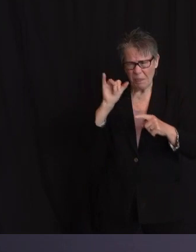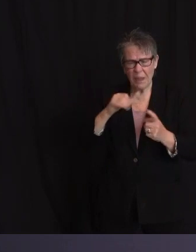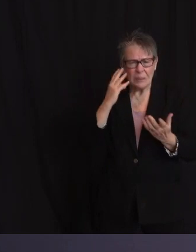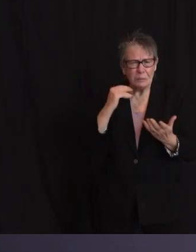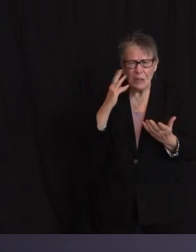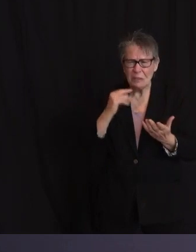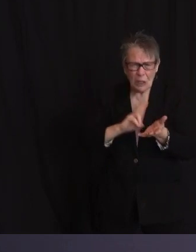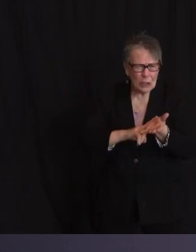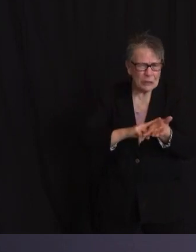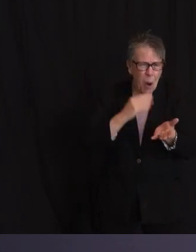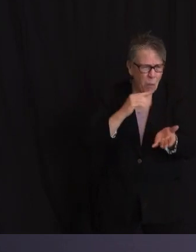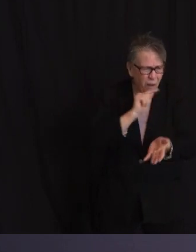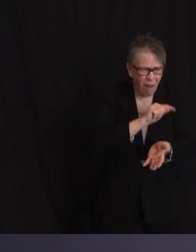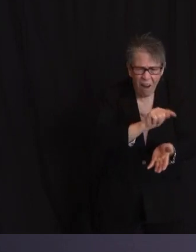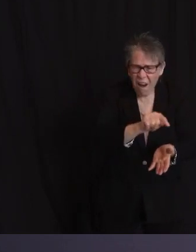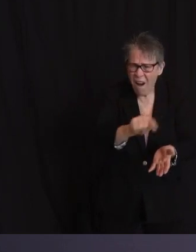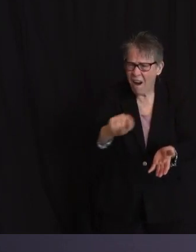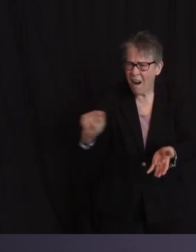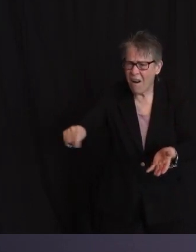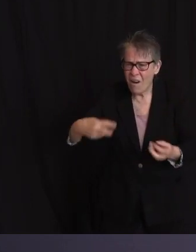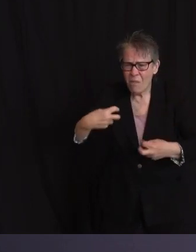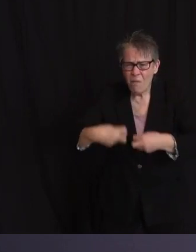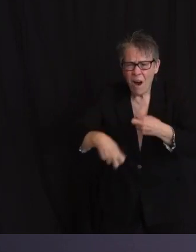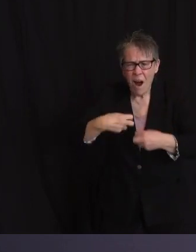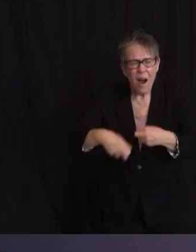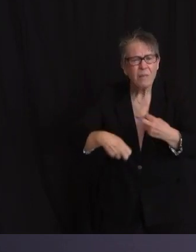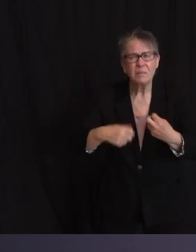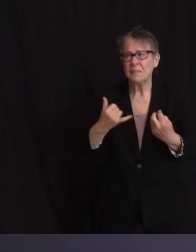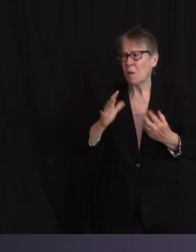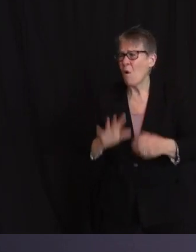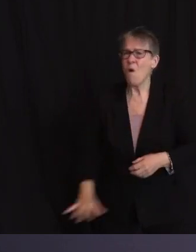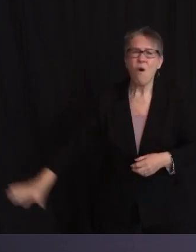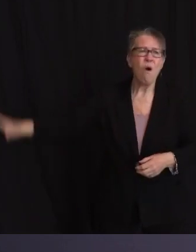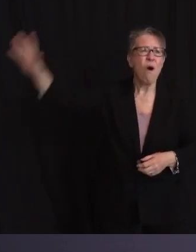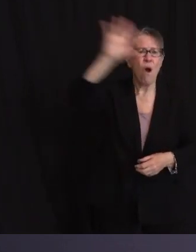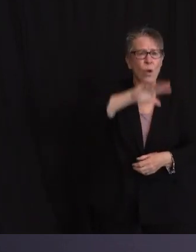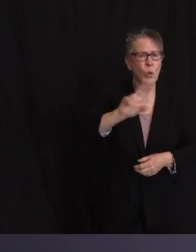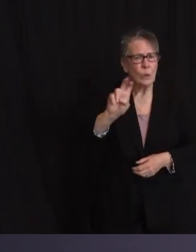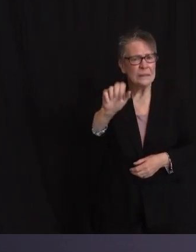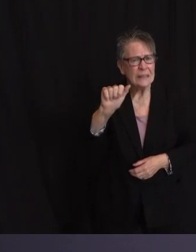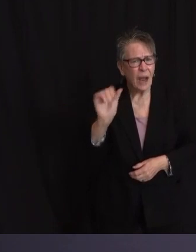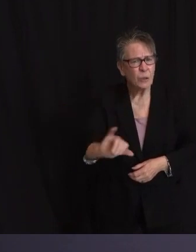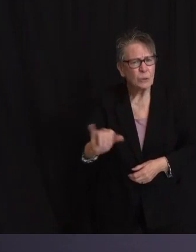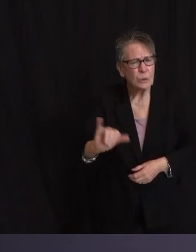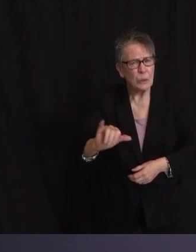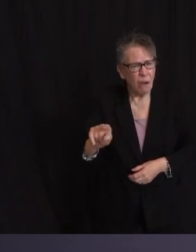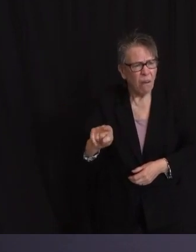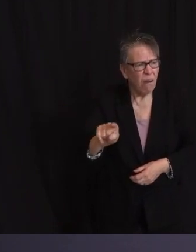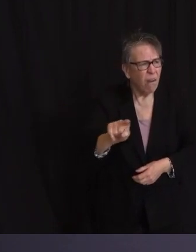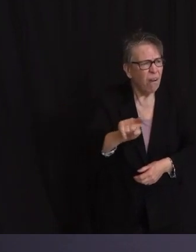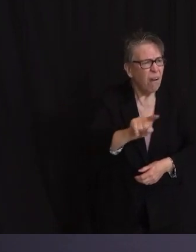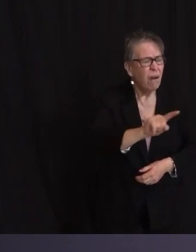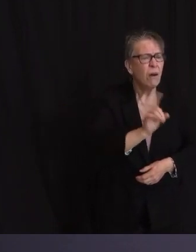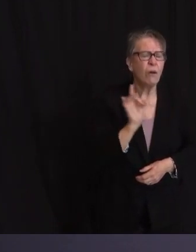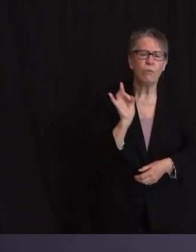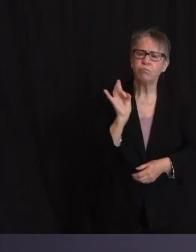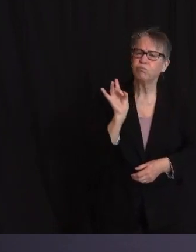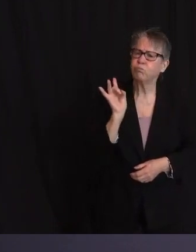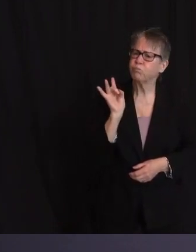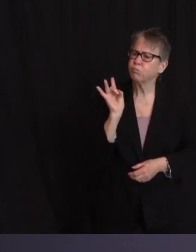said. We've got heroic employees, not just healthcare workers in hospitals, but in long-term care